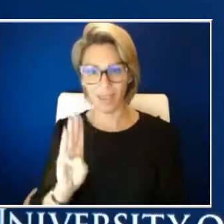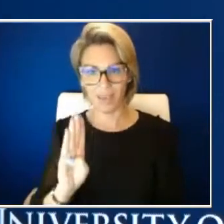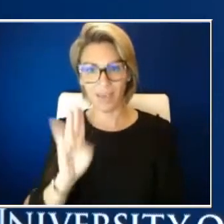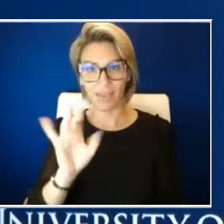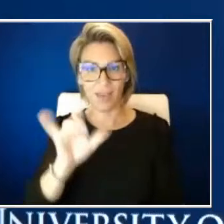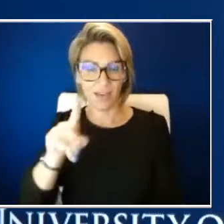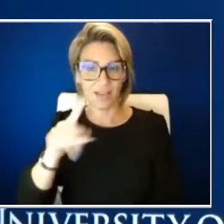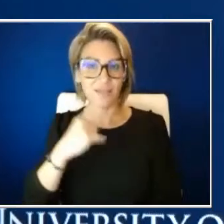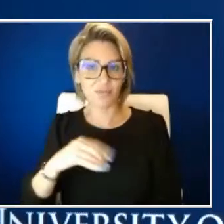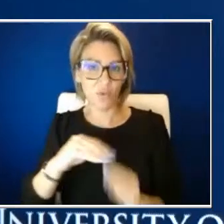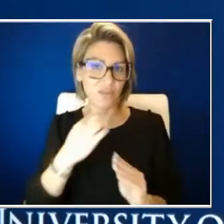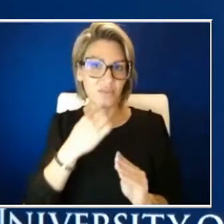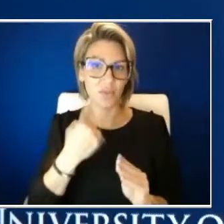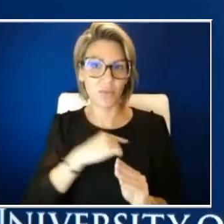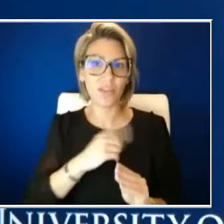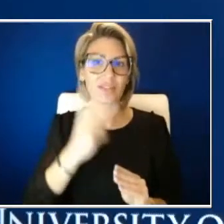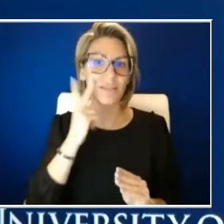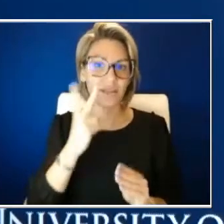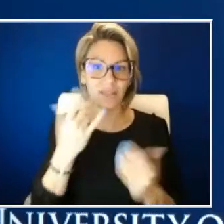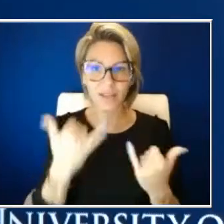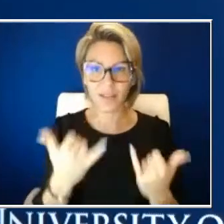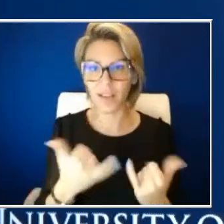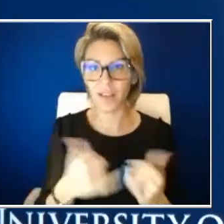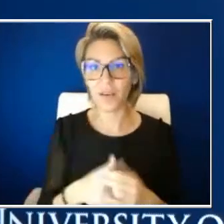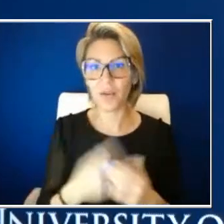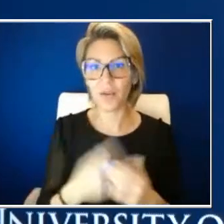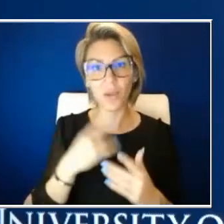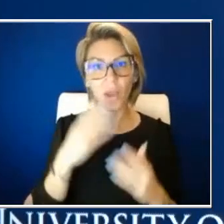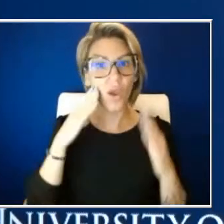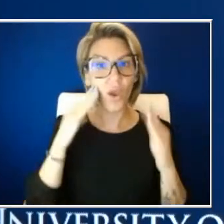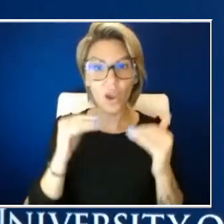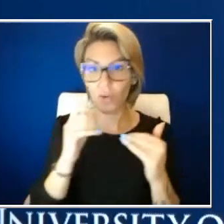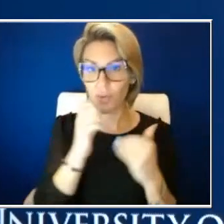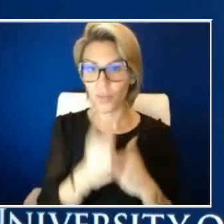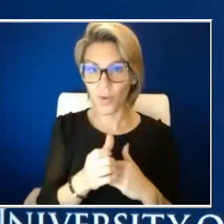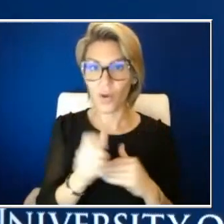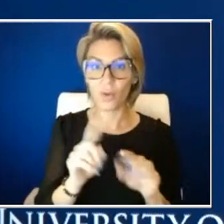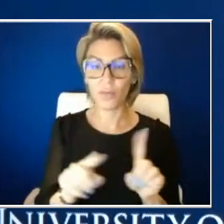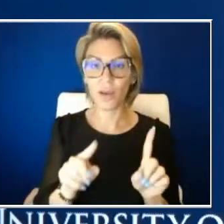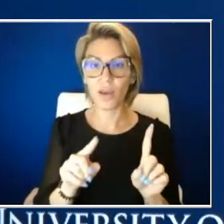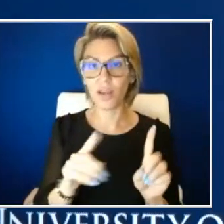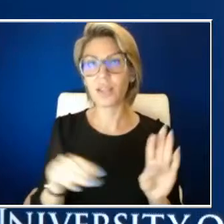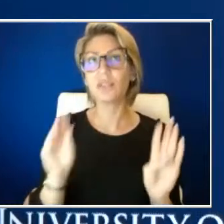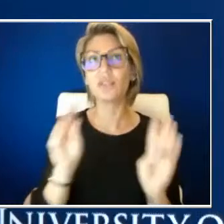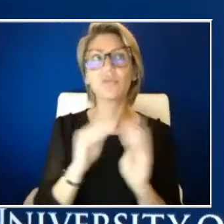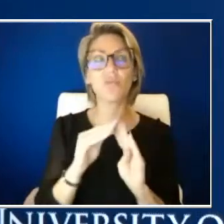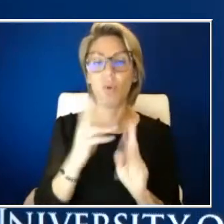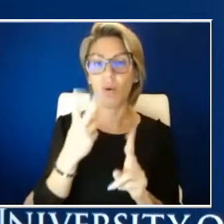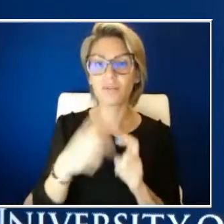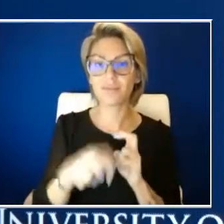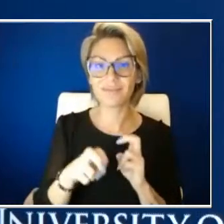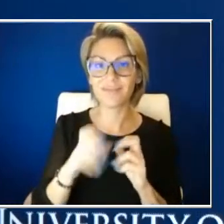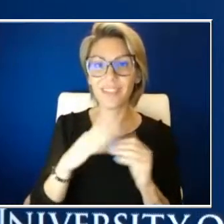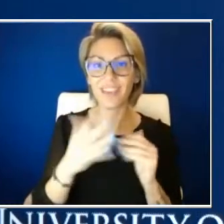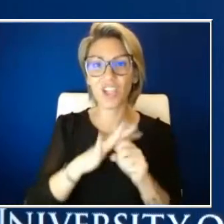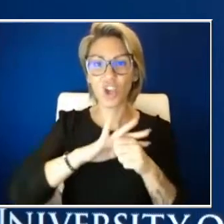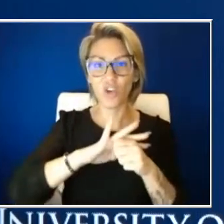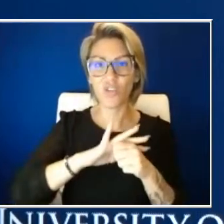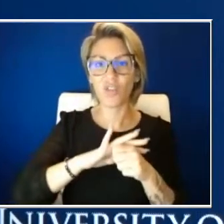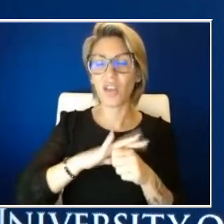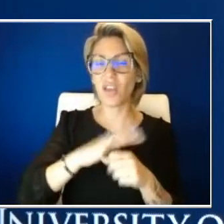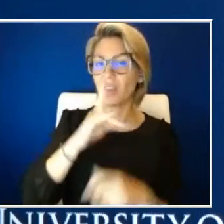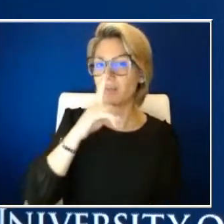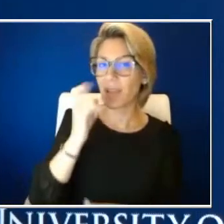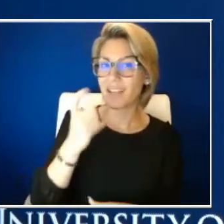what we're dealing with now. We hope that it won't. I think it is much more difficult than coronavirus, just as you said, Steve, because it